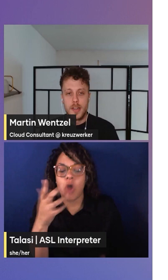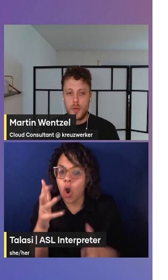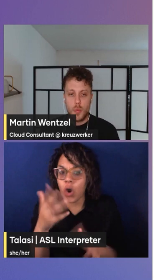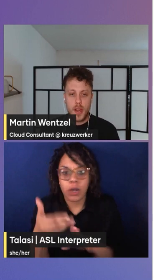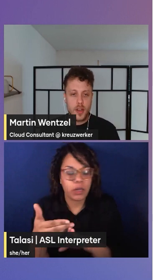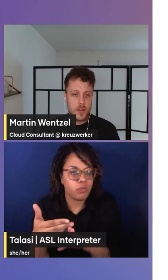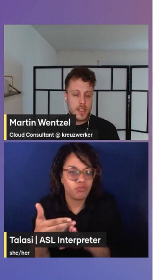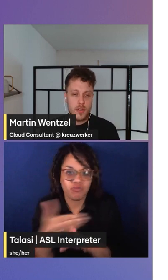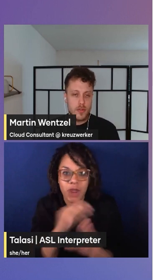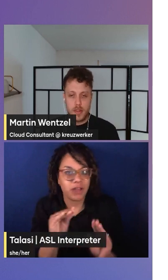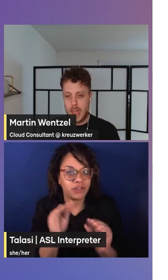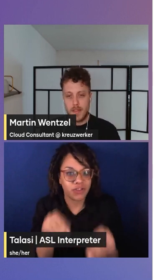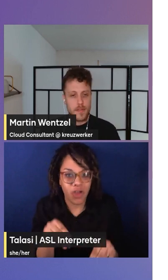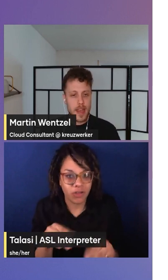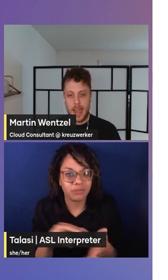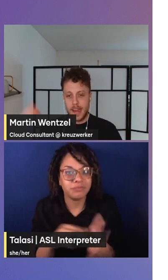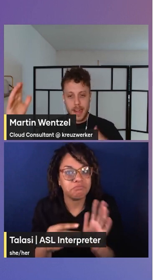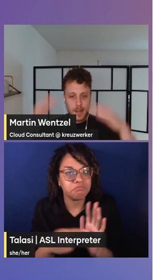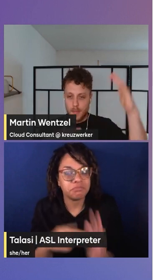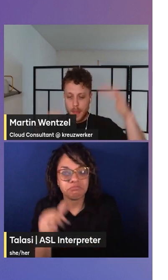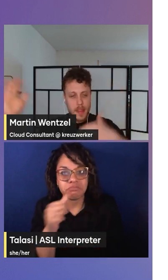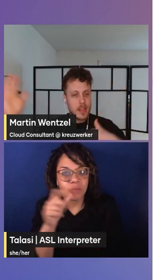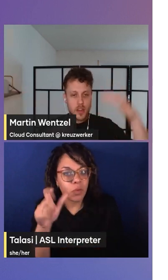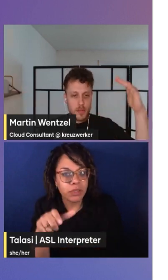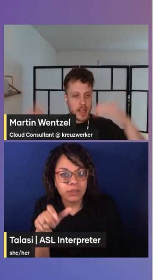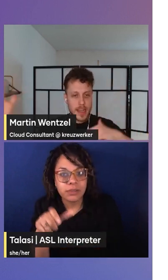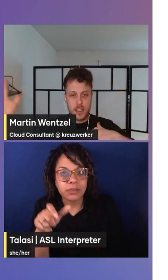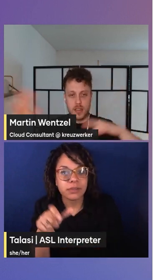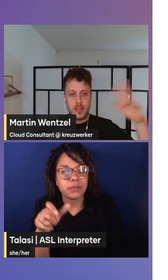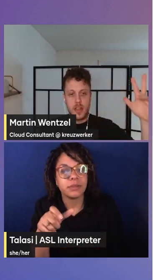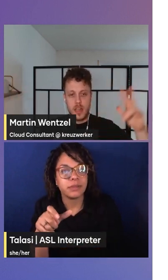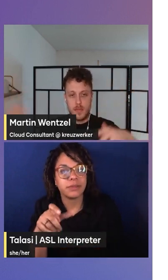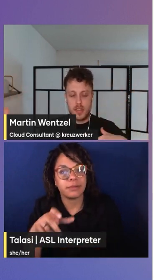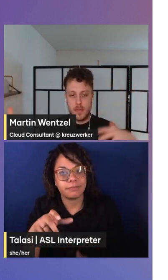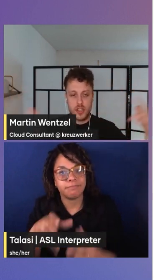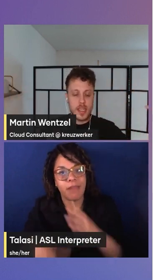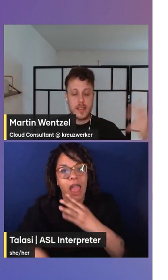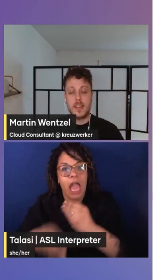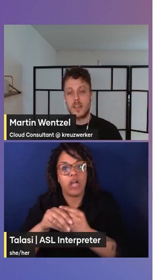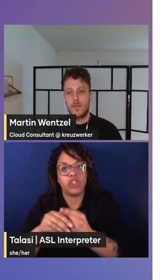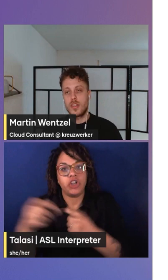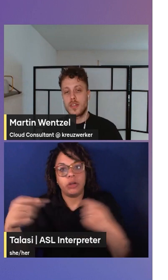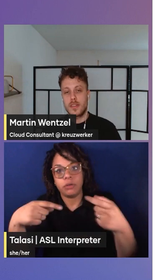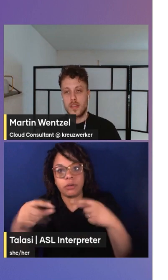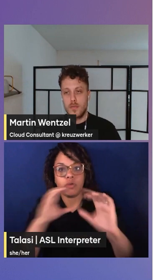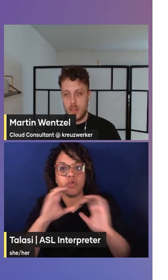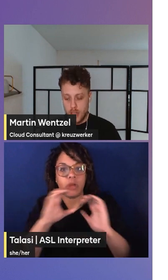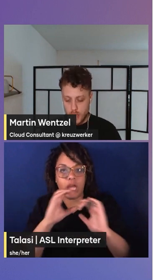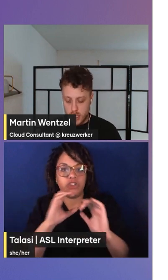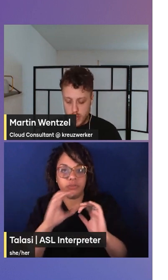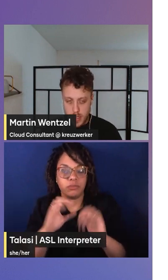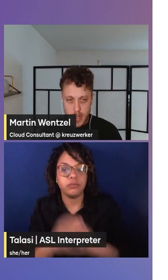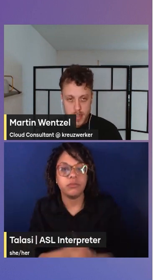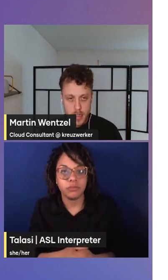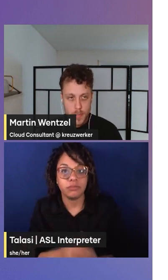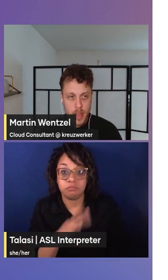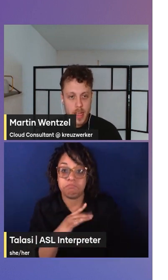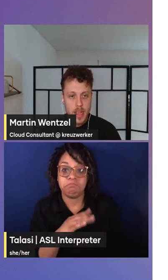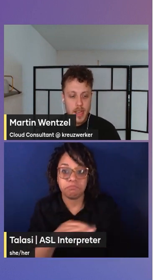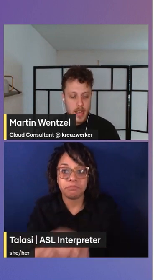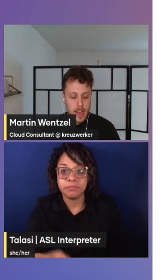So we don't need to have any communication between machines here, which is quite